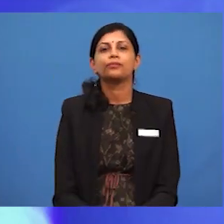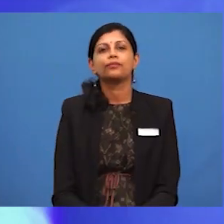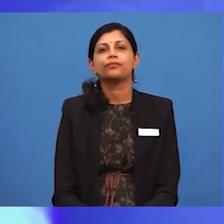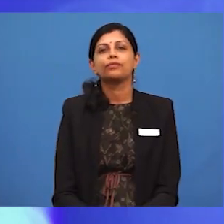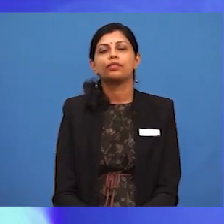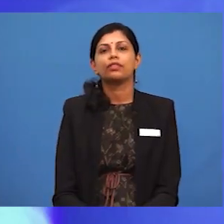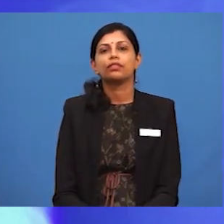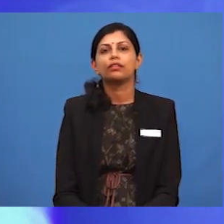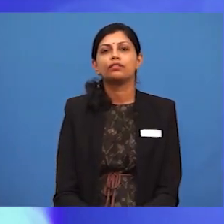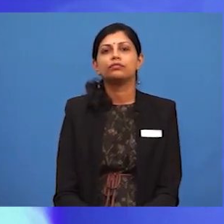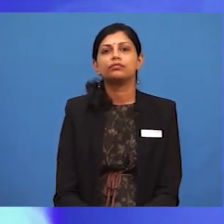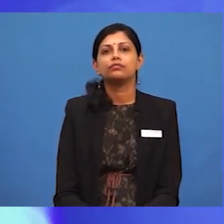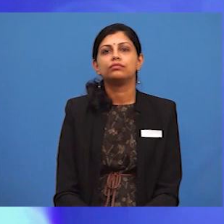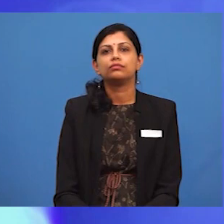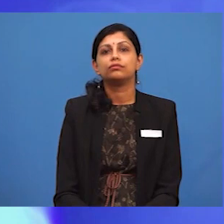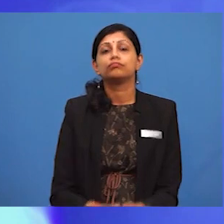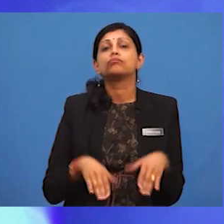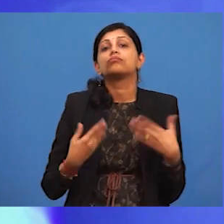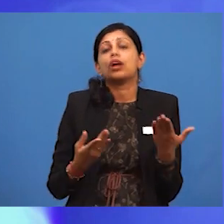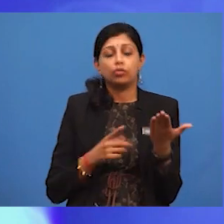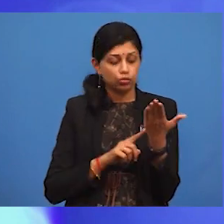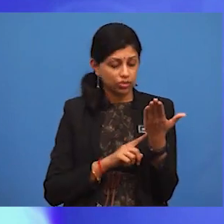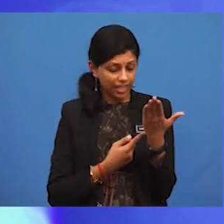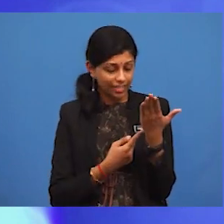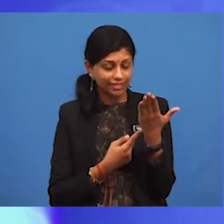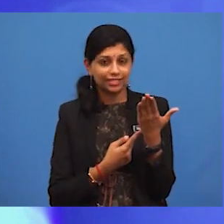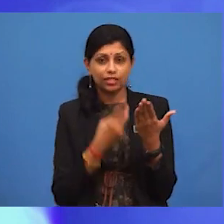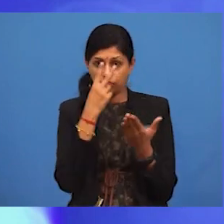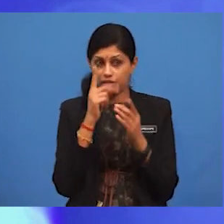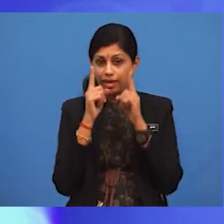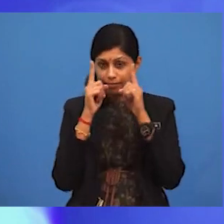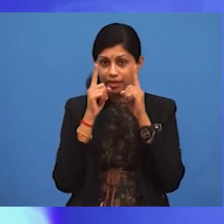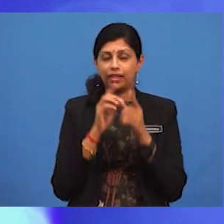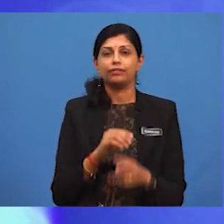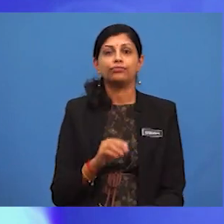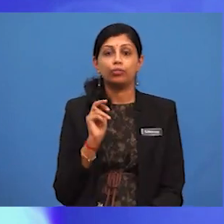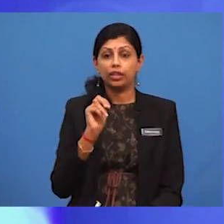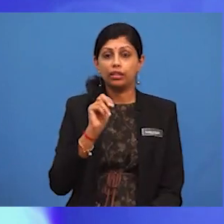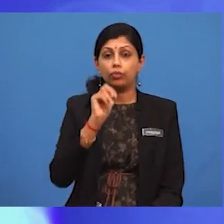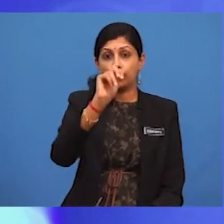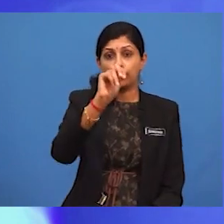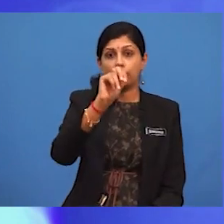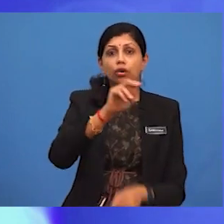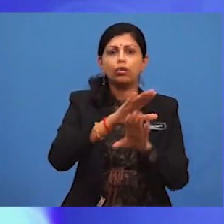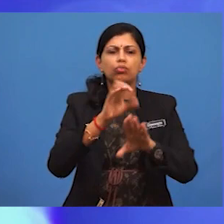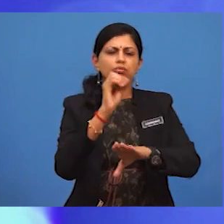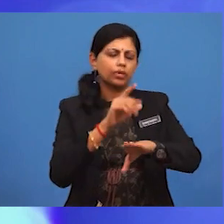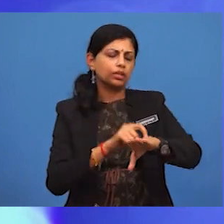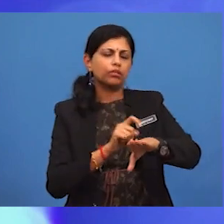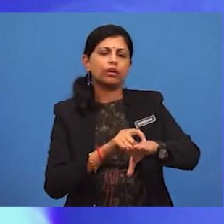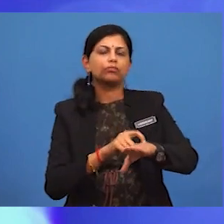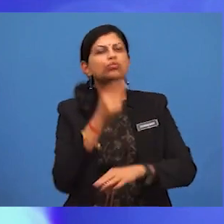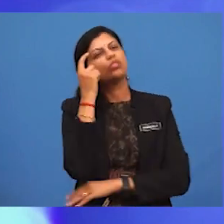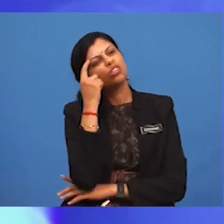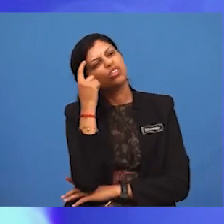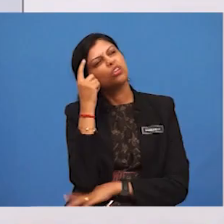Here is how you begin your letter. Don't spend too much time creating an address or choosing a name for